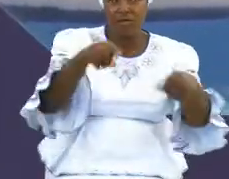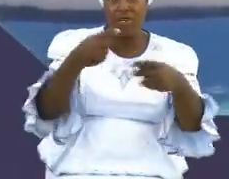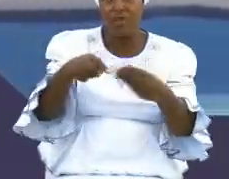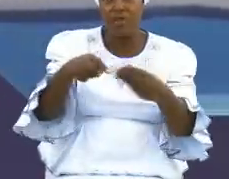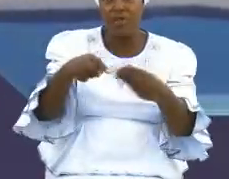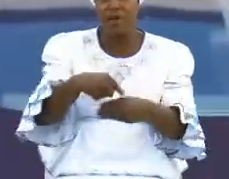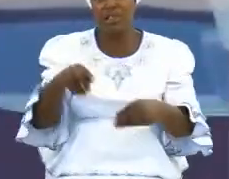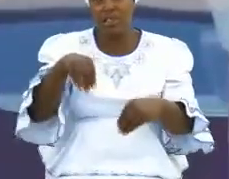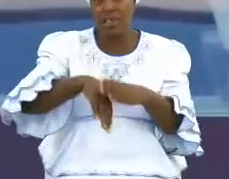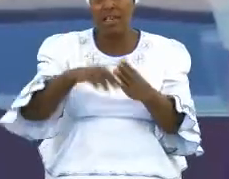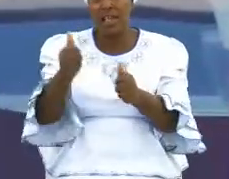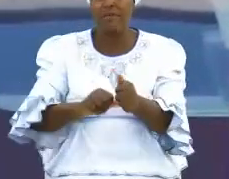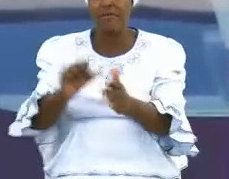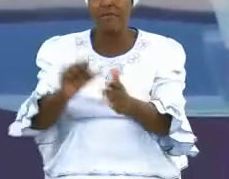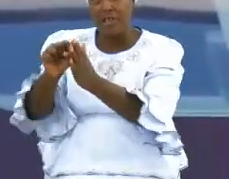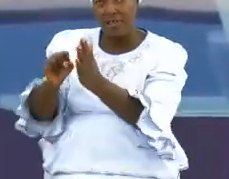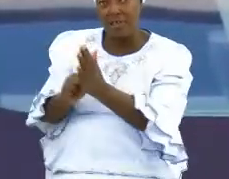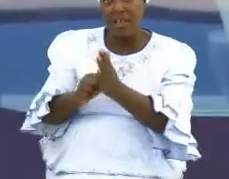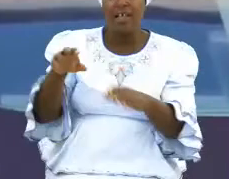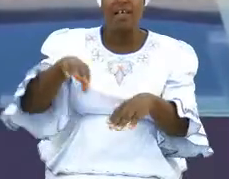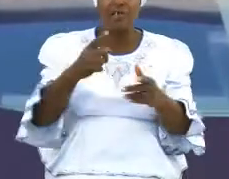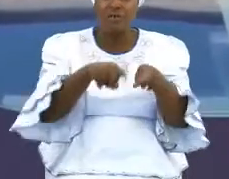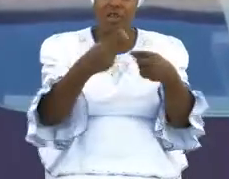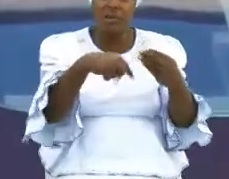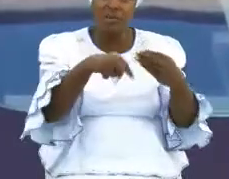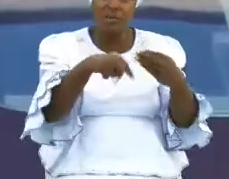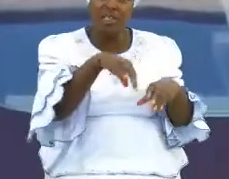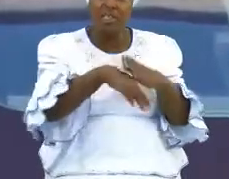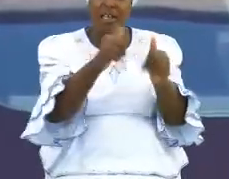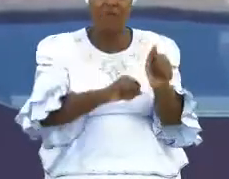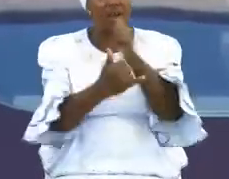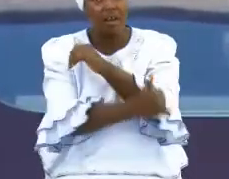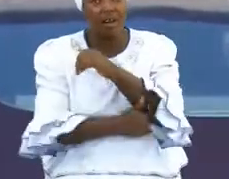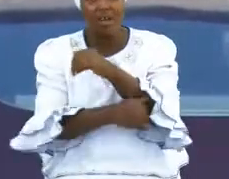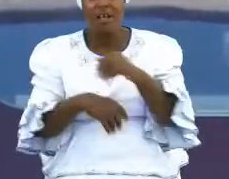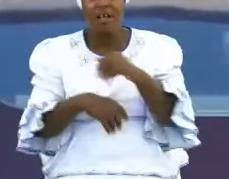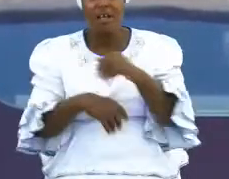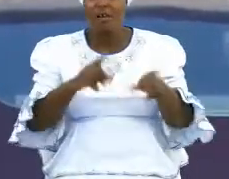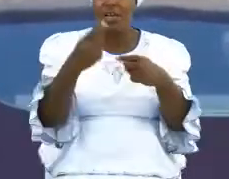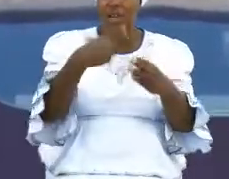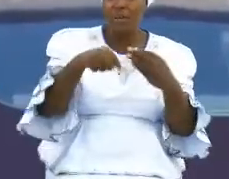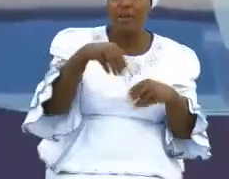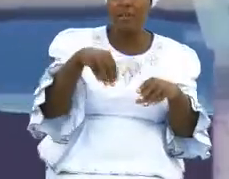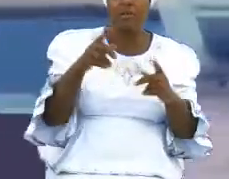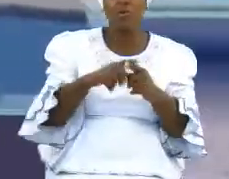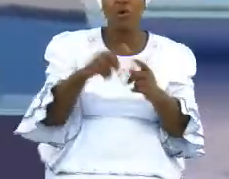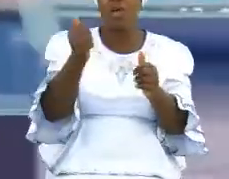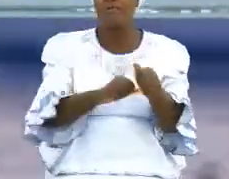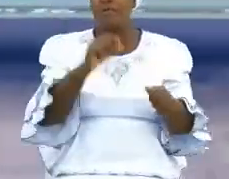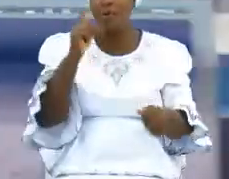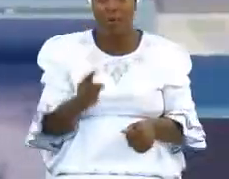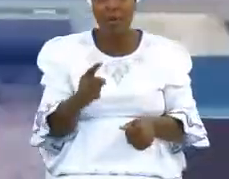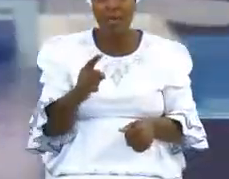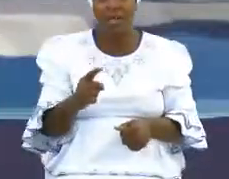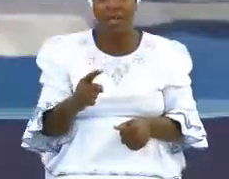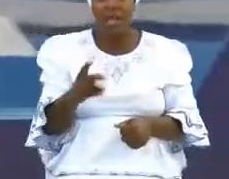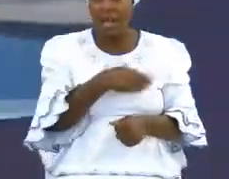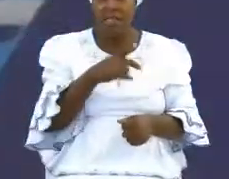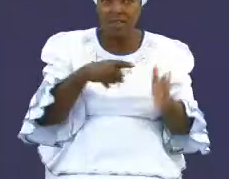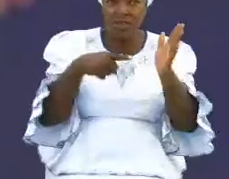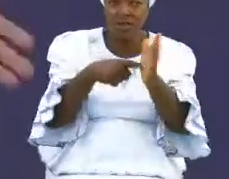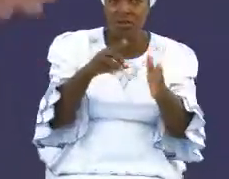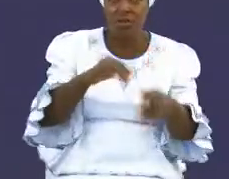stage, going about in every country, going about to everyone, and is